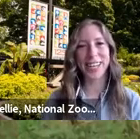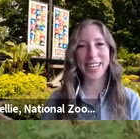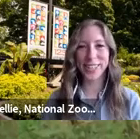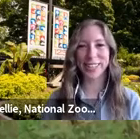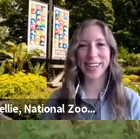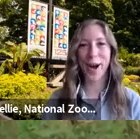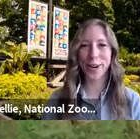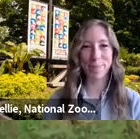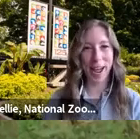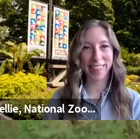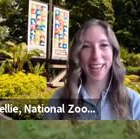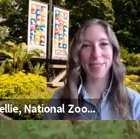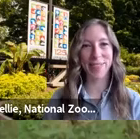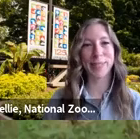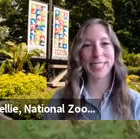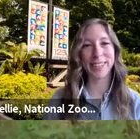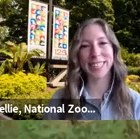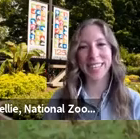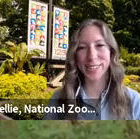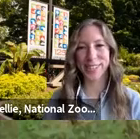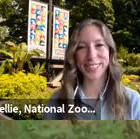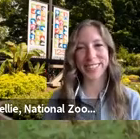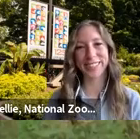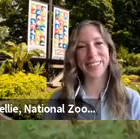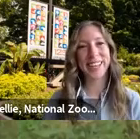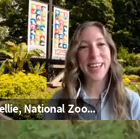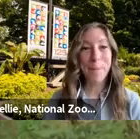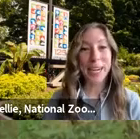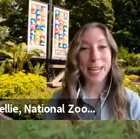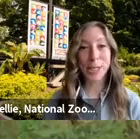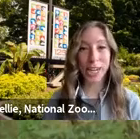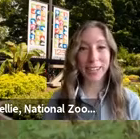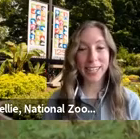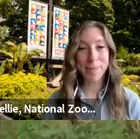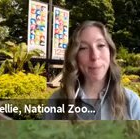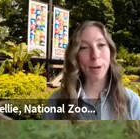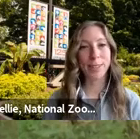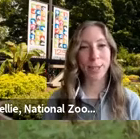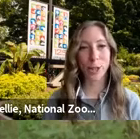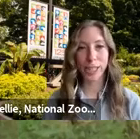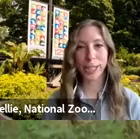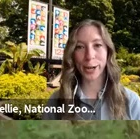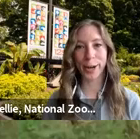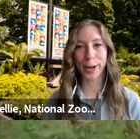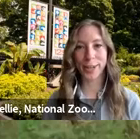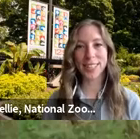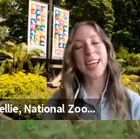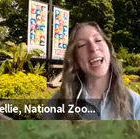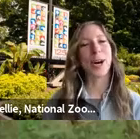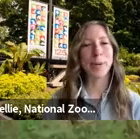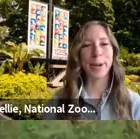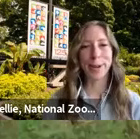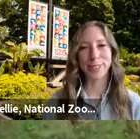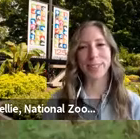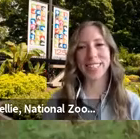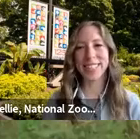technology, engineering, art, and math at the Smithsonian's National Zoo. My name is Shelley. My pronouns are she, her, hers,